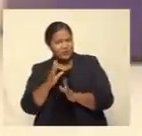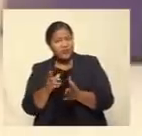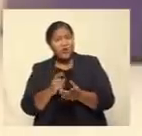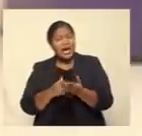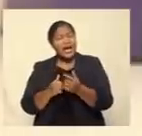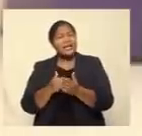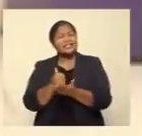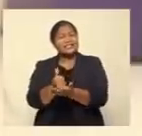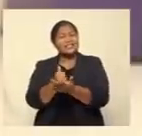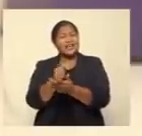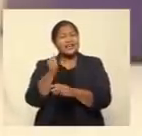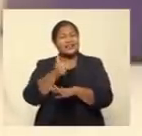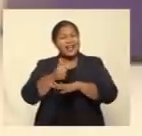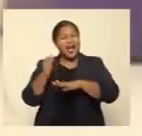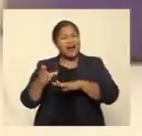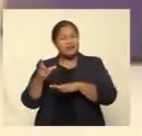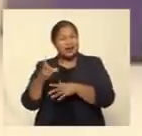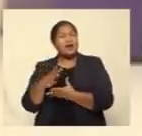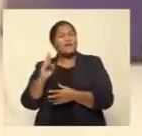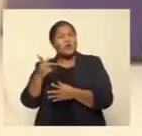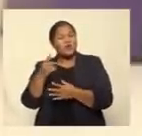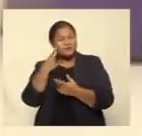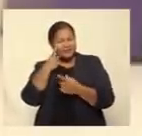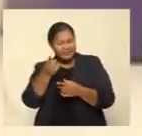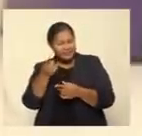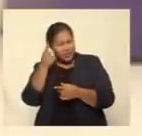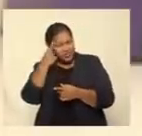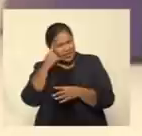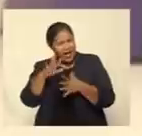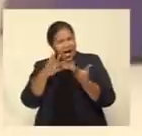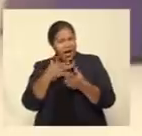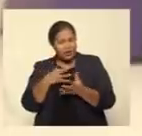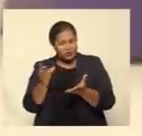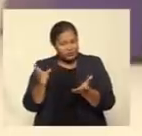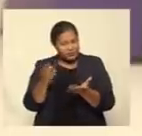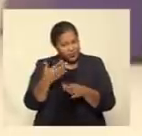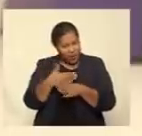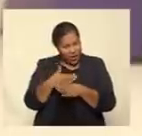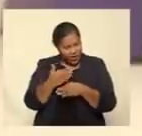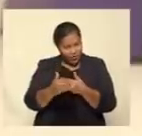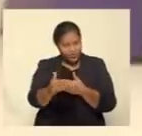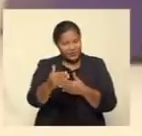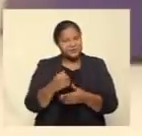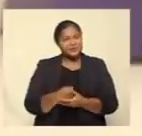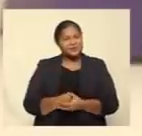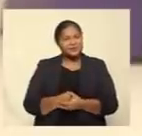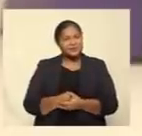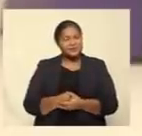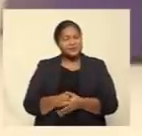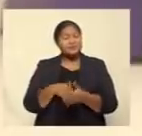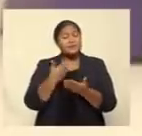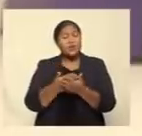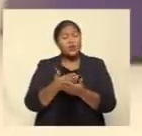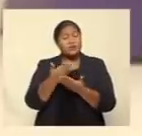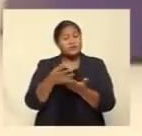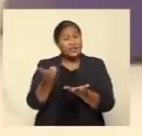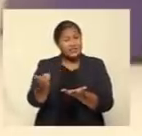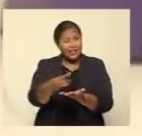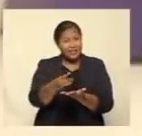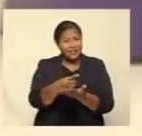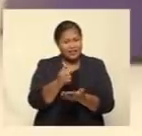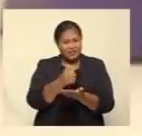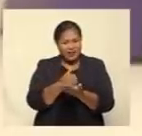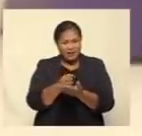for insight into the bank's thinking around its bond purchases outlook. On their data front, Numbers released today